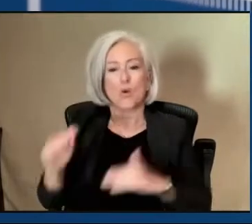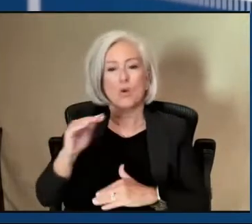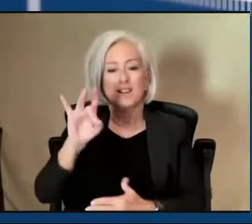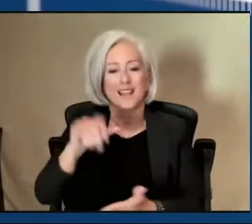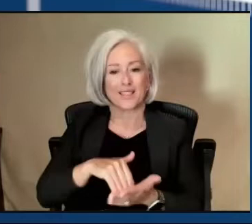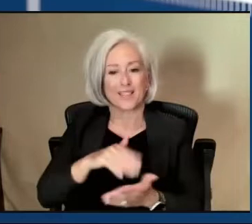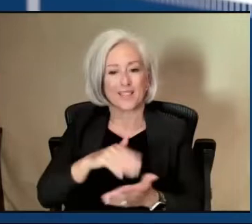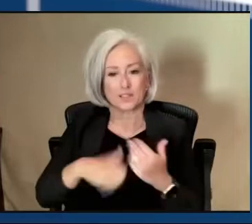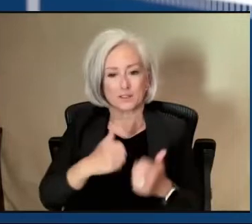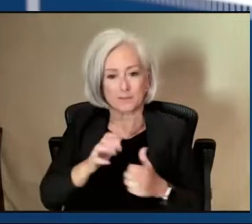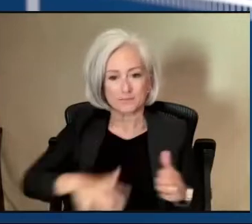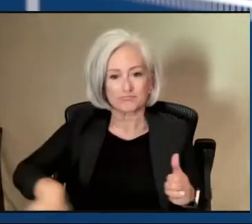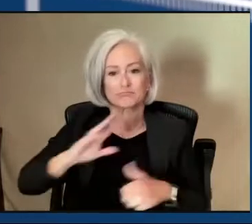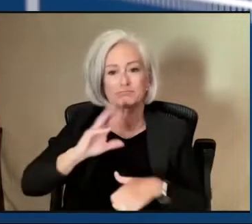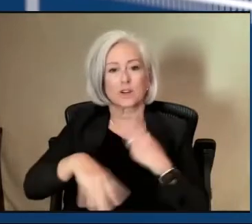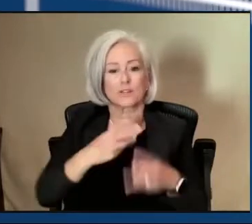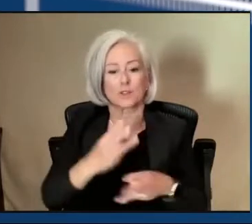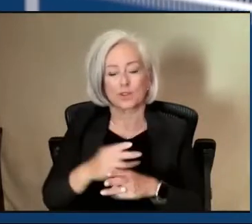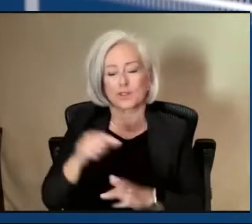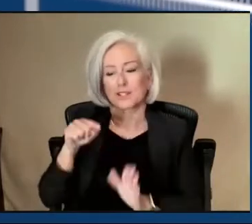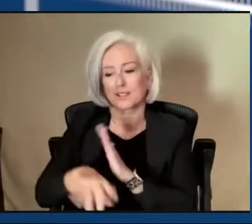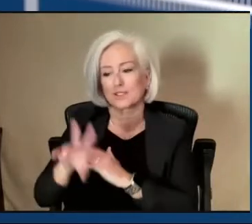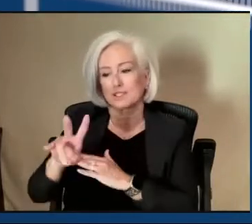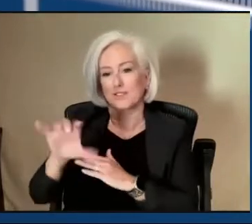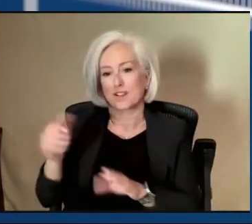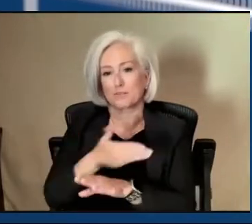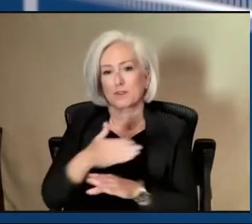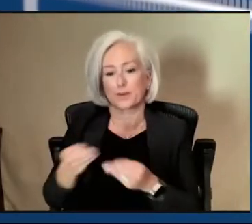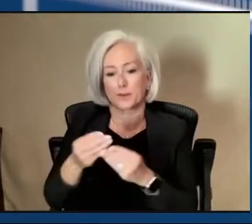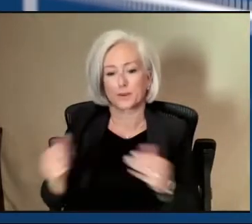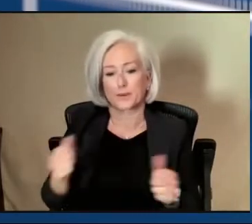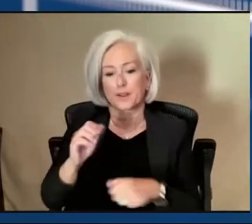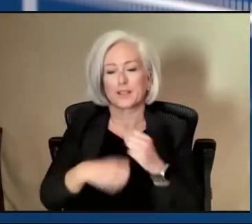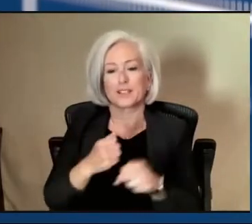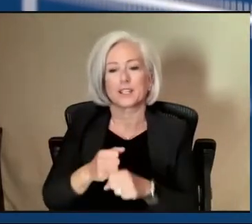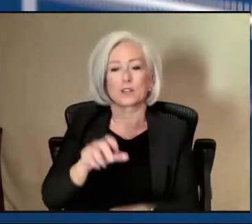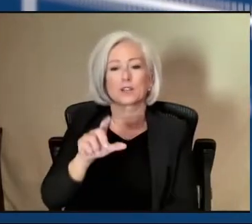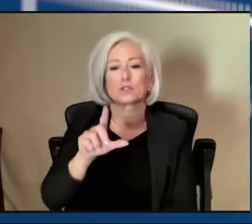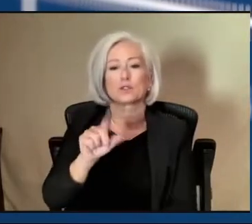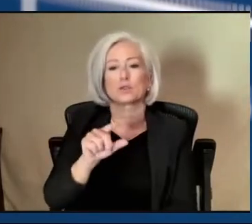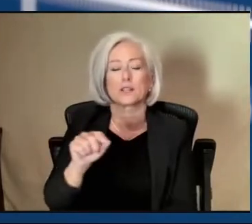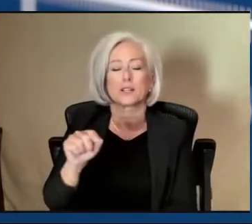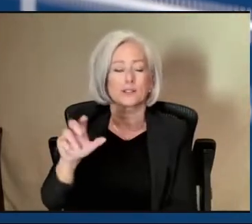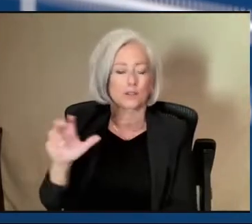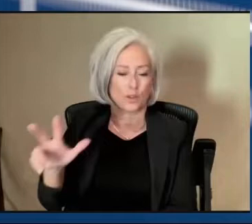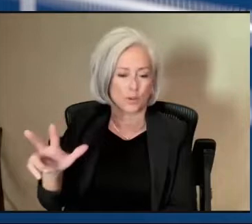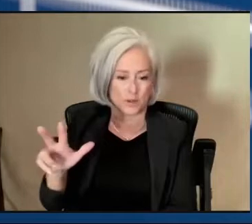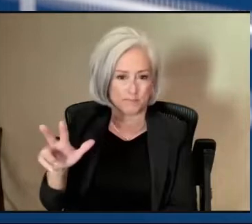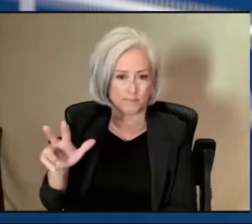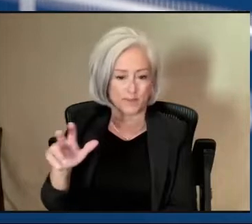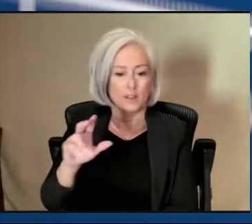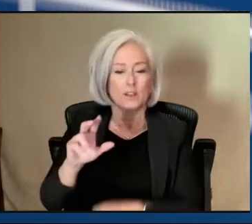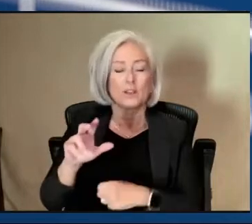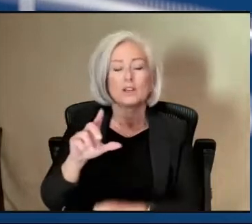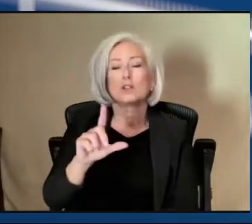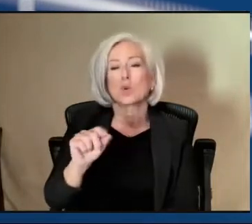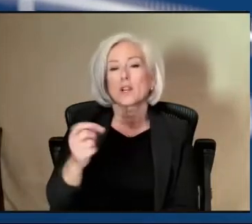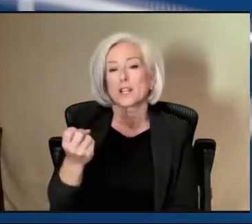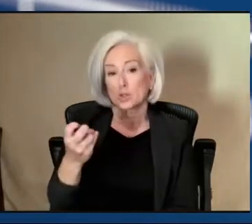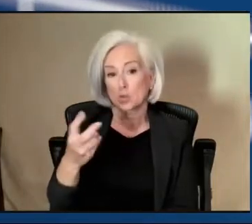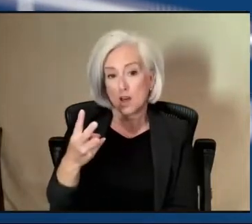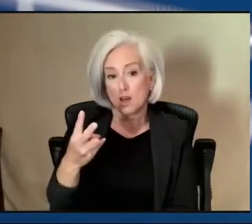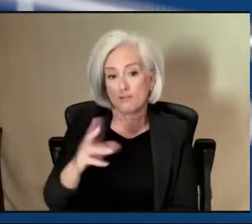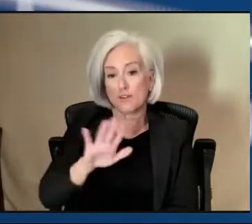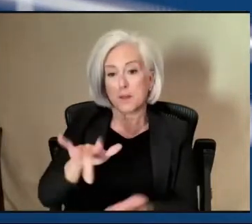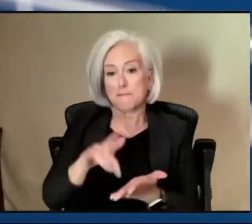killed 700 before disappearing in 2003. In 2012, Middle East respiratory syndrome coronavirus,